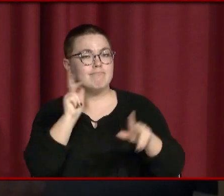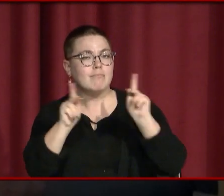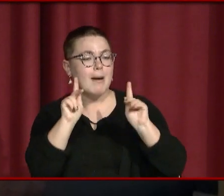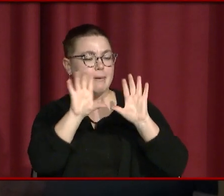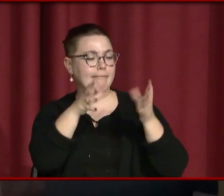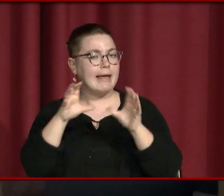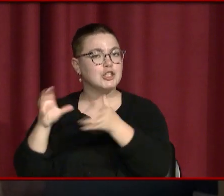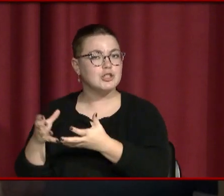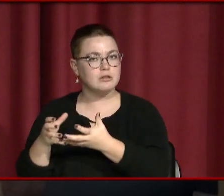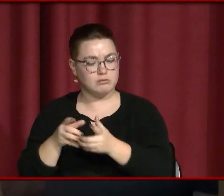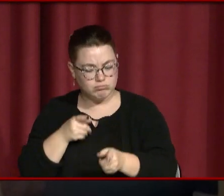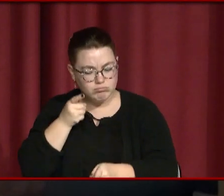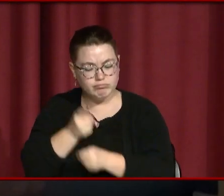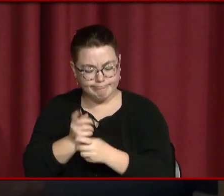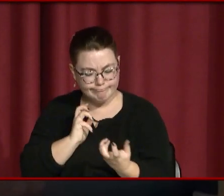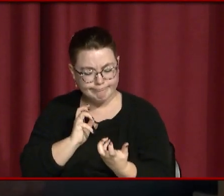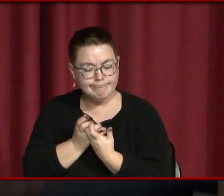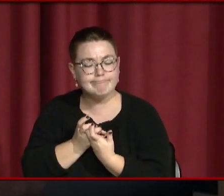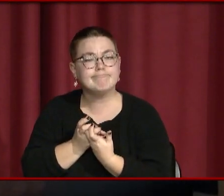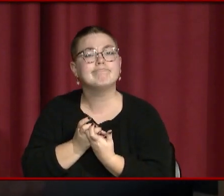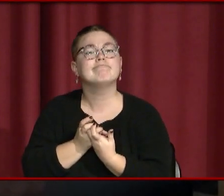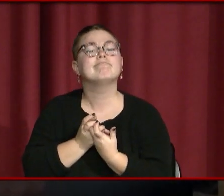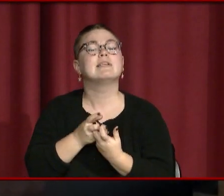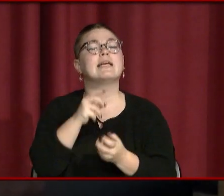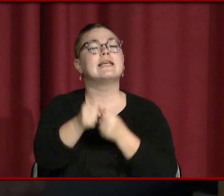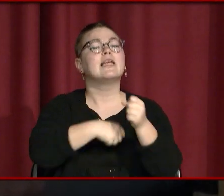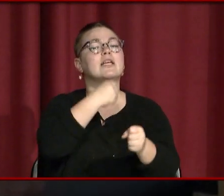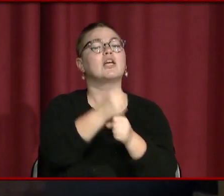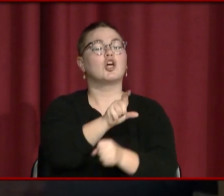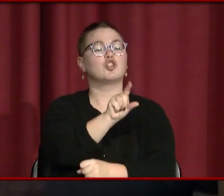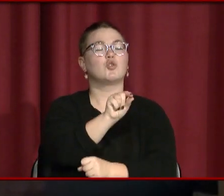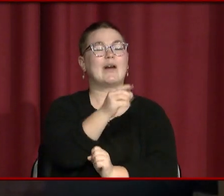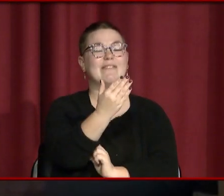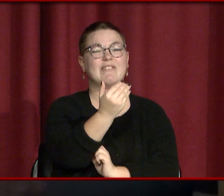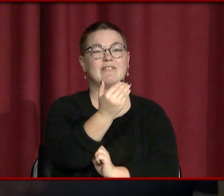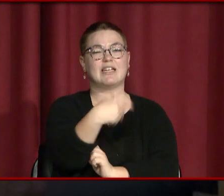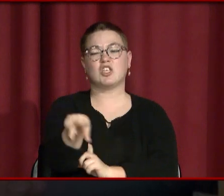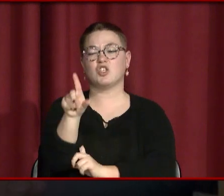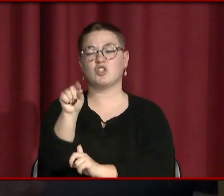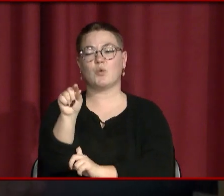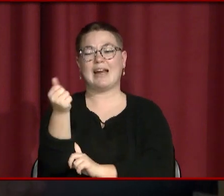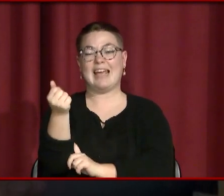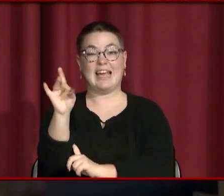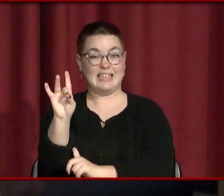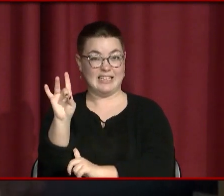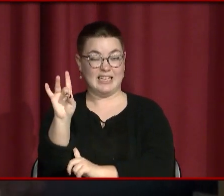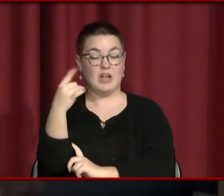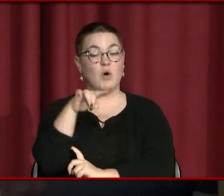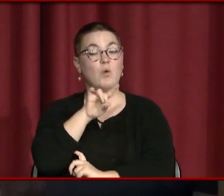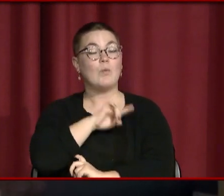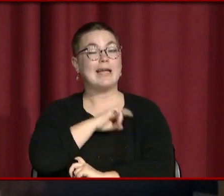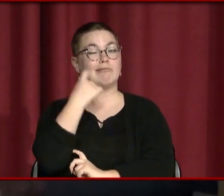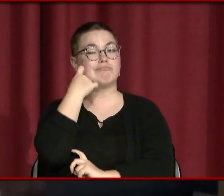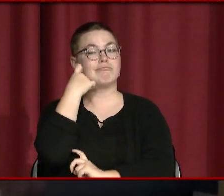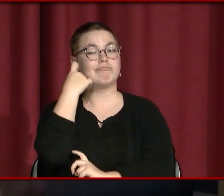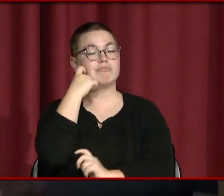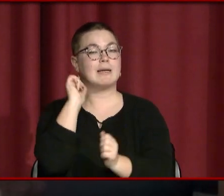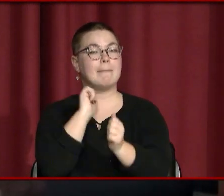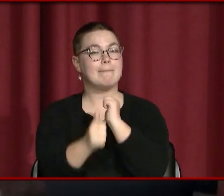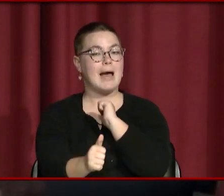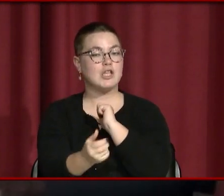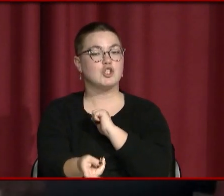shifts. In 2015 and in 2018, Ohioans passed 2 constitutional amendments